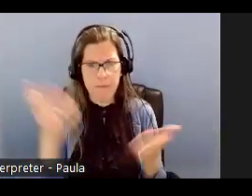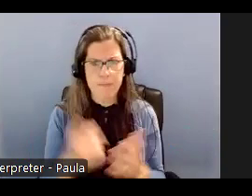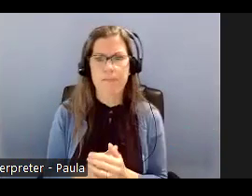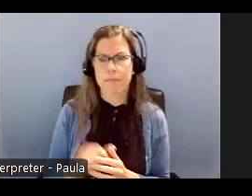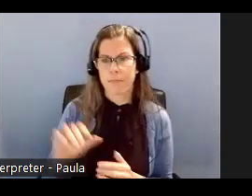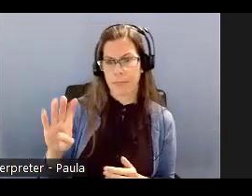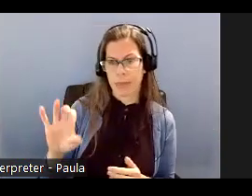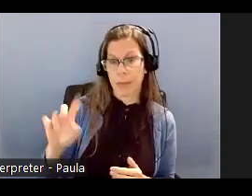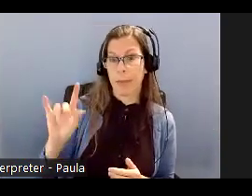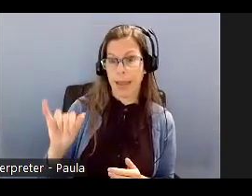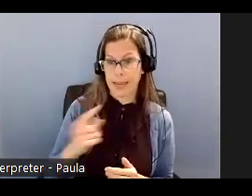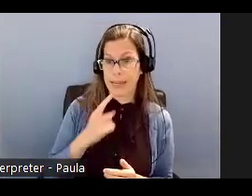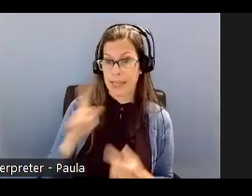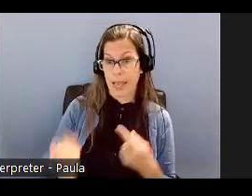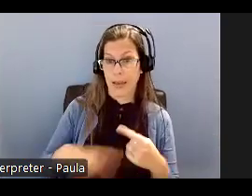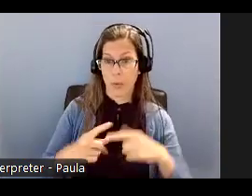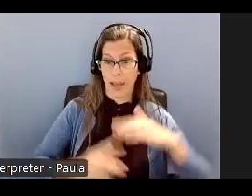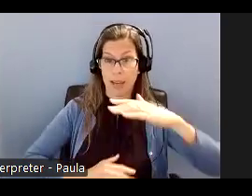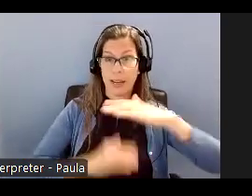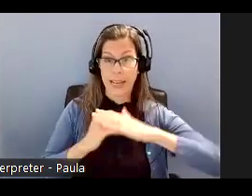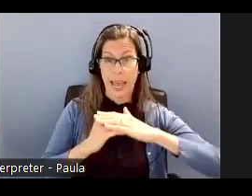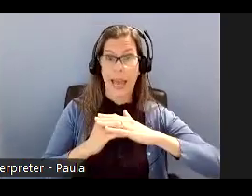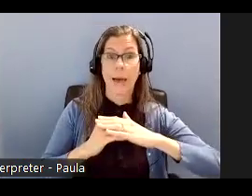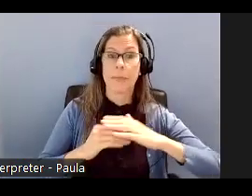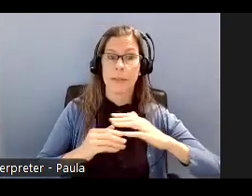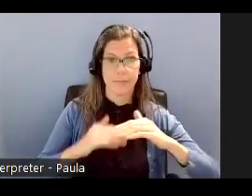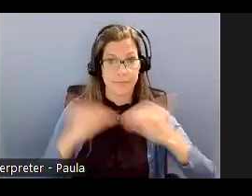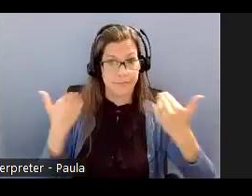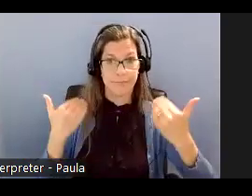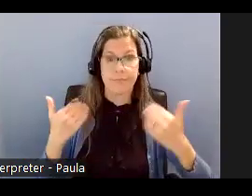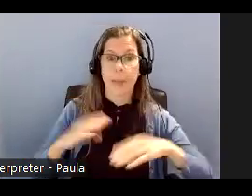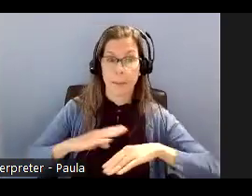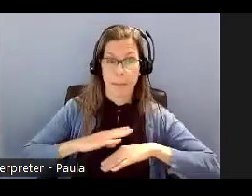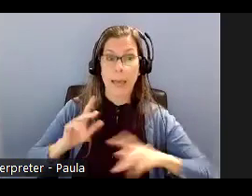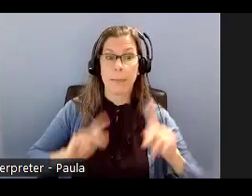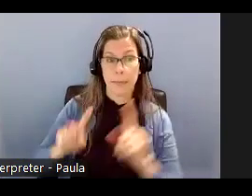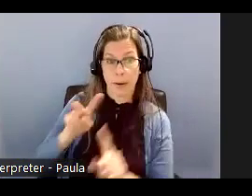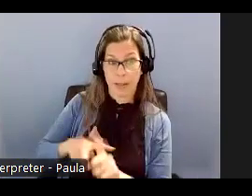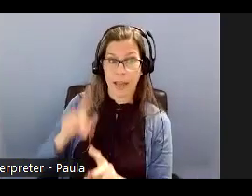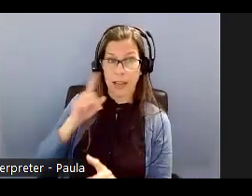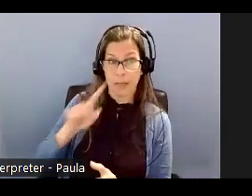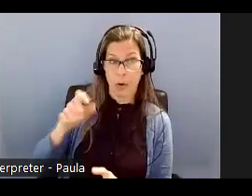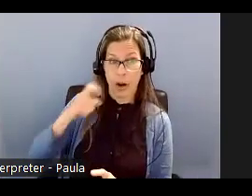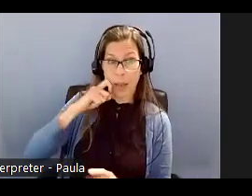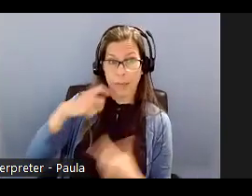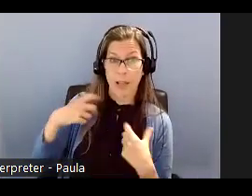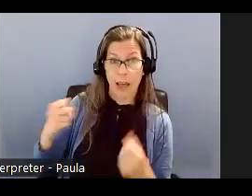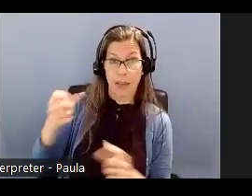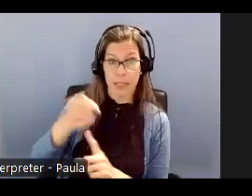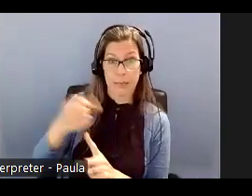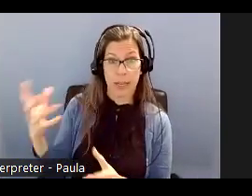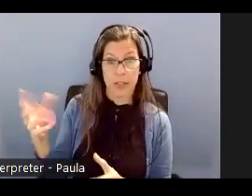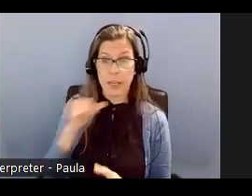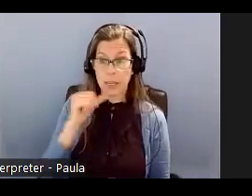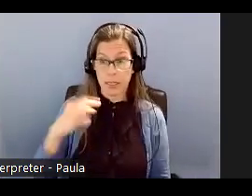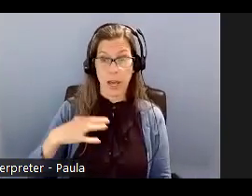So once the cap is met, individuals applying for Apple Health Expansion who aren't eligible